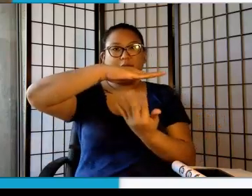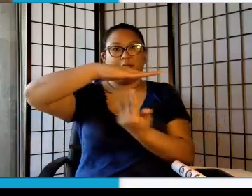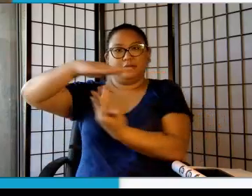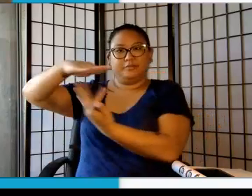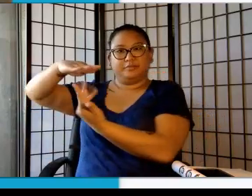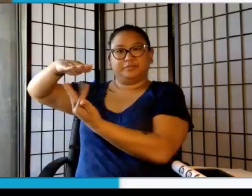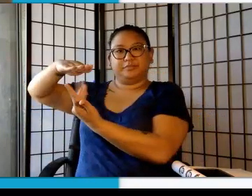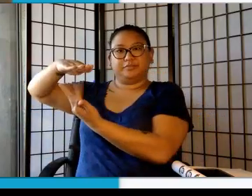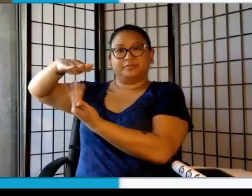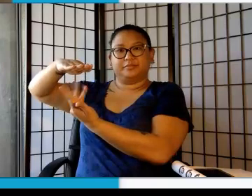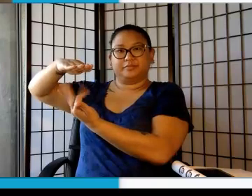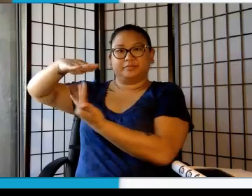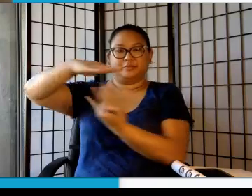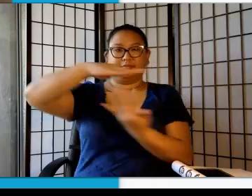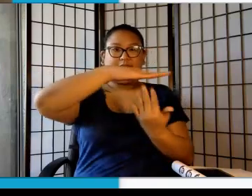To boil.